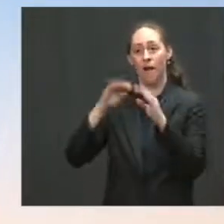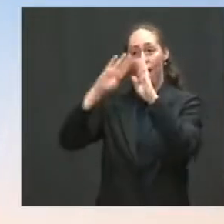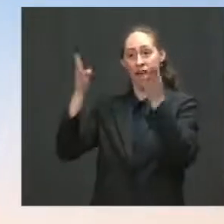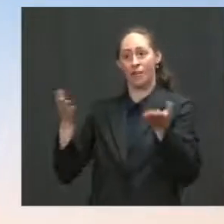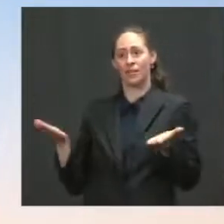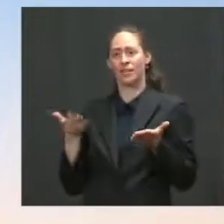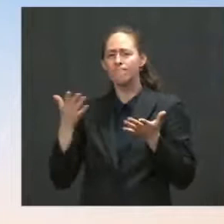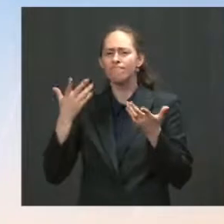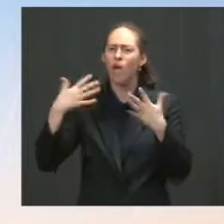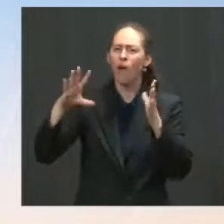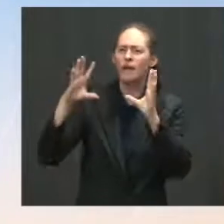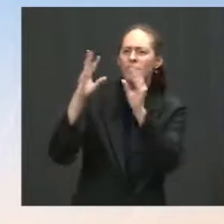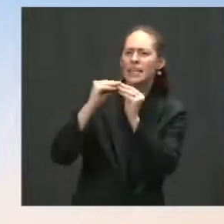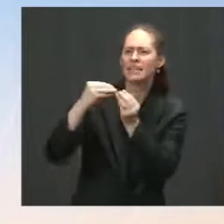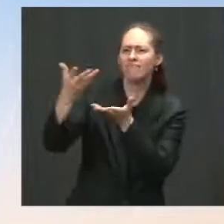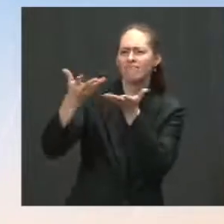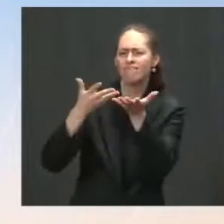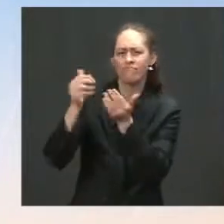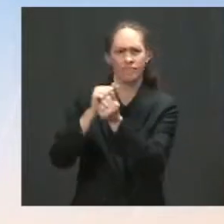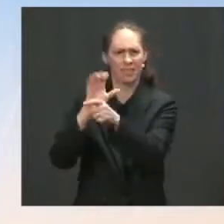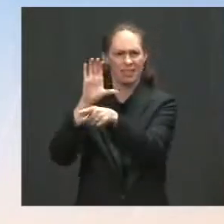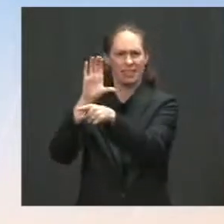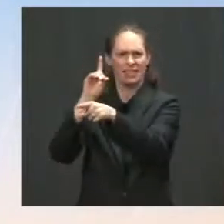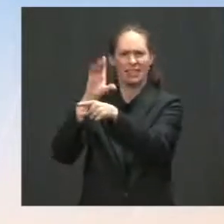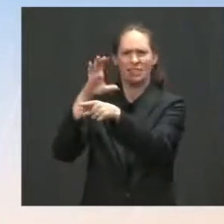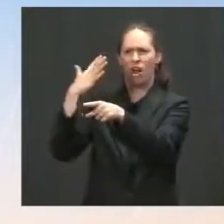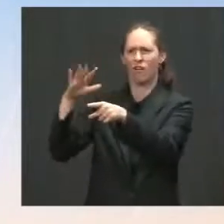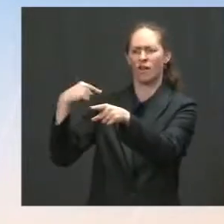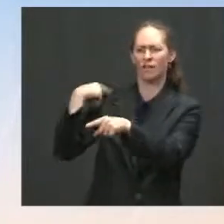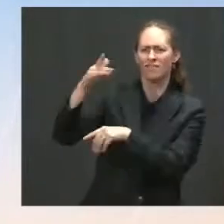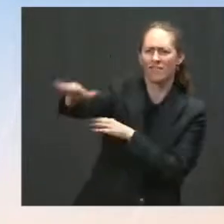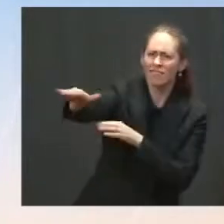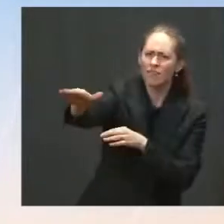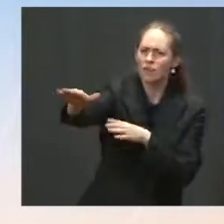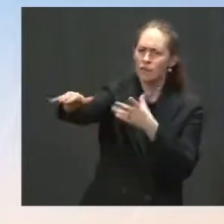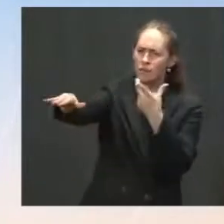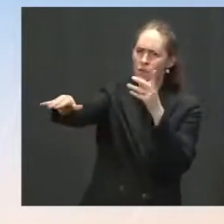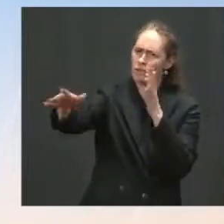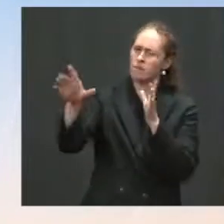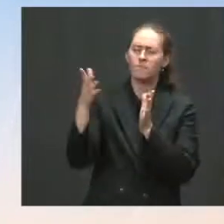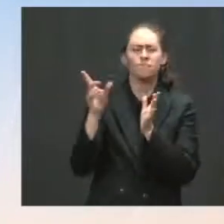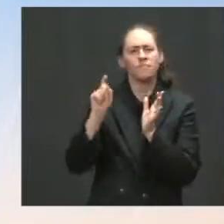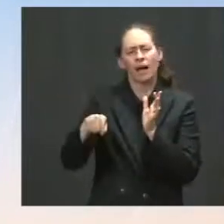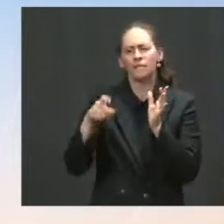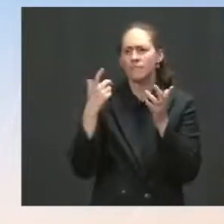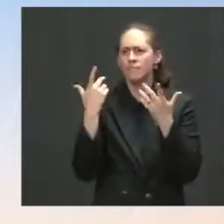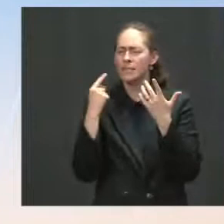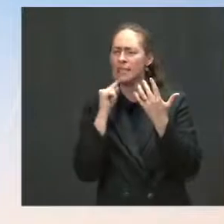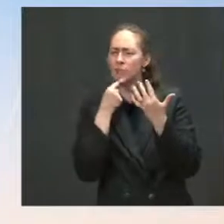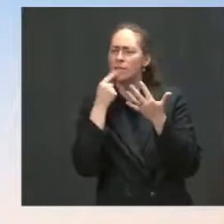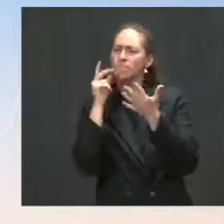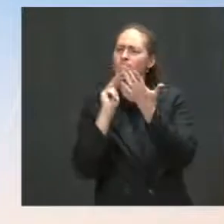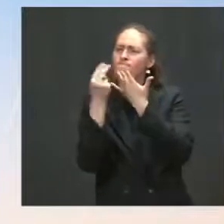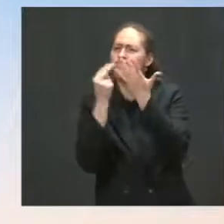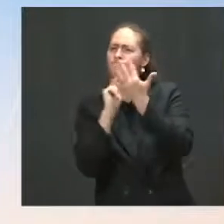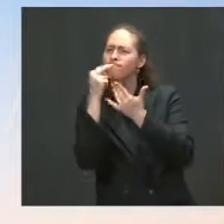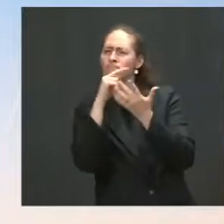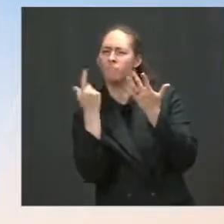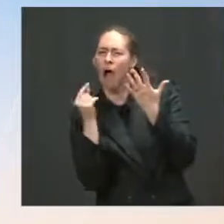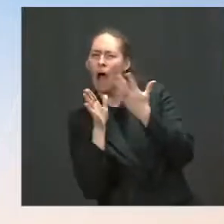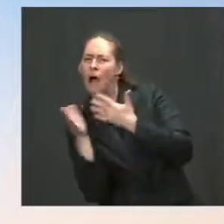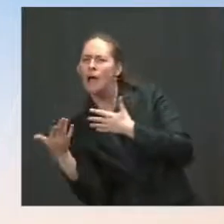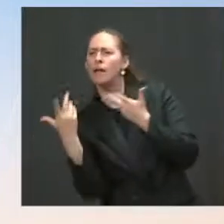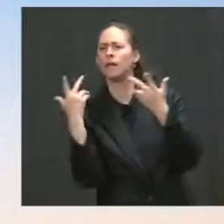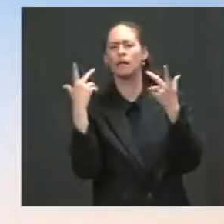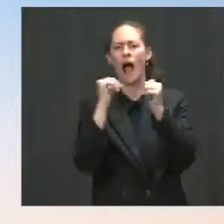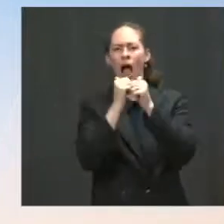at the direction of the president to ask them to look into what legal options, if any, existed